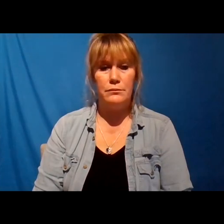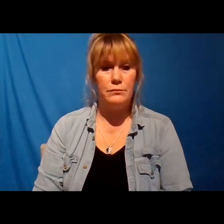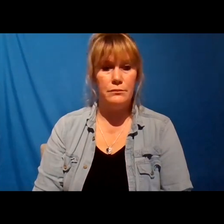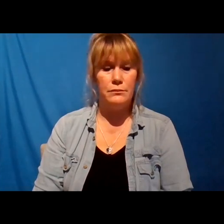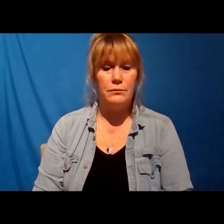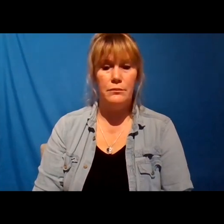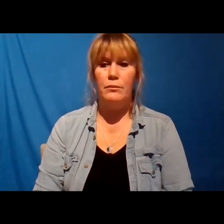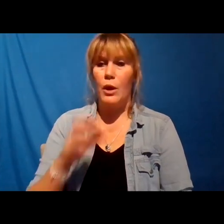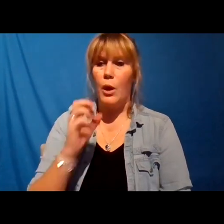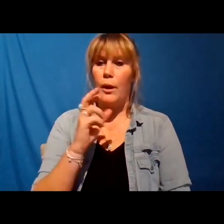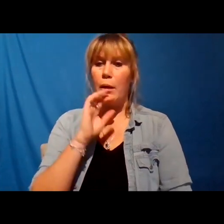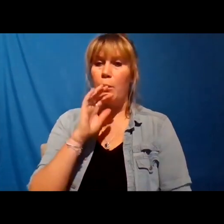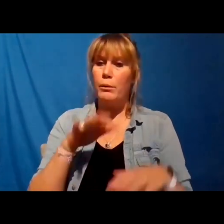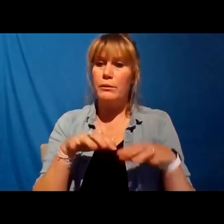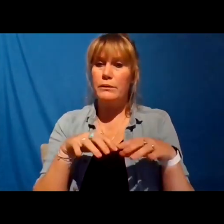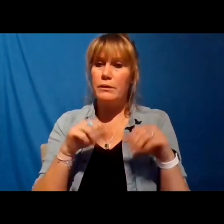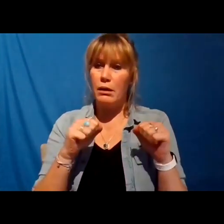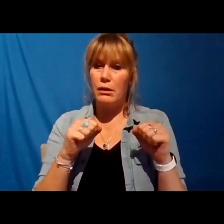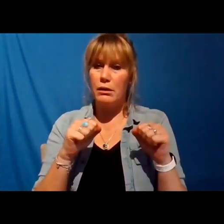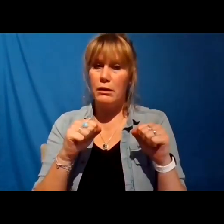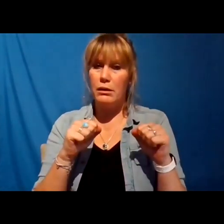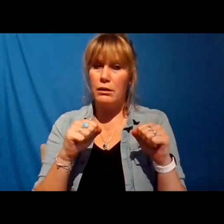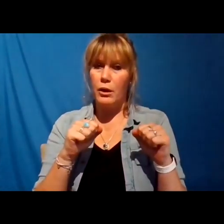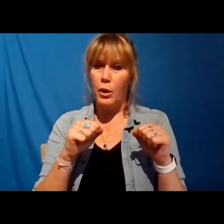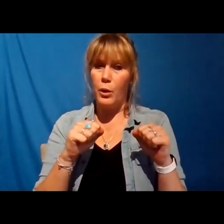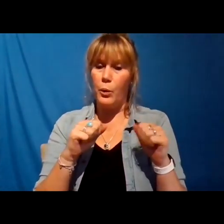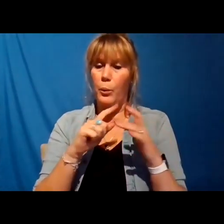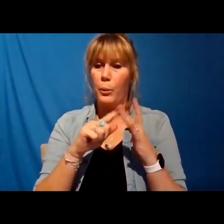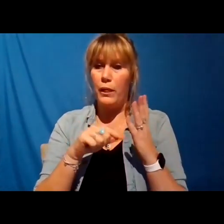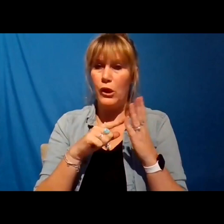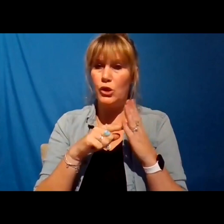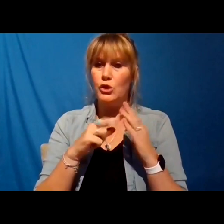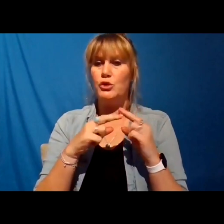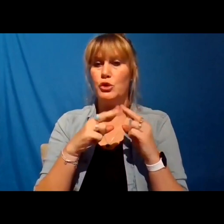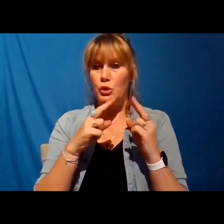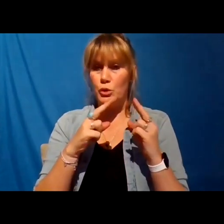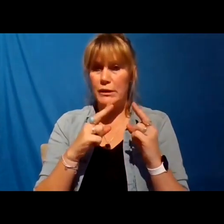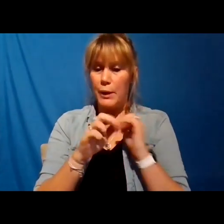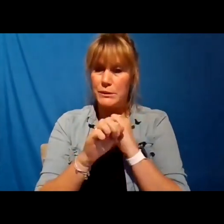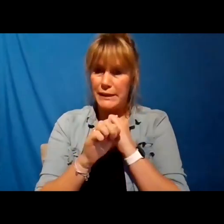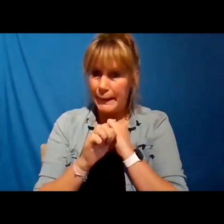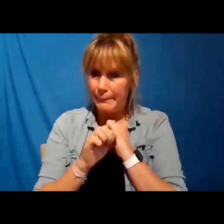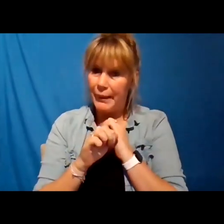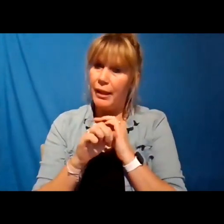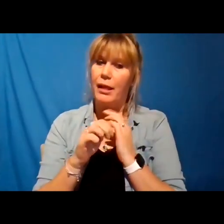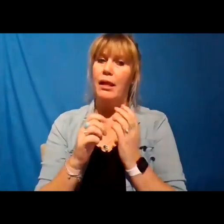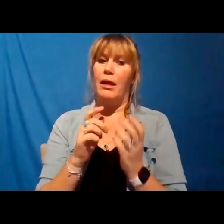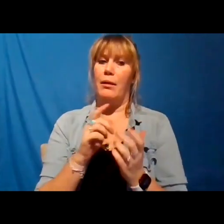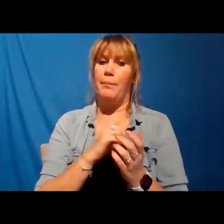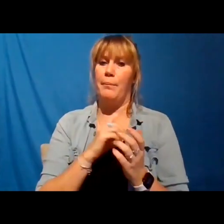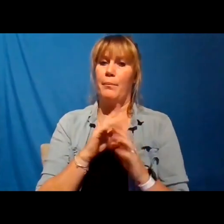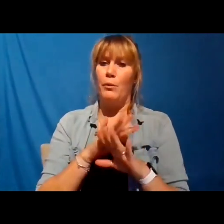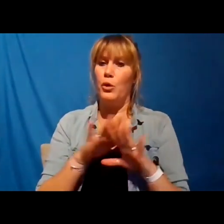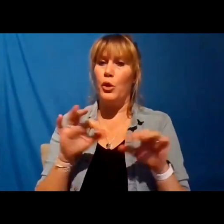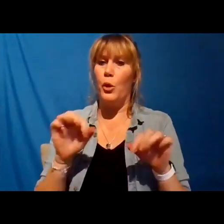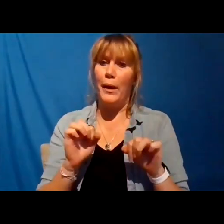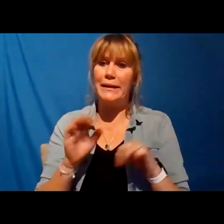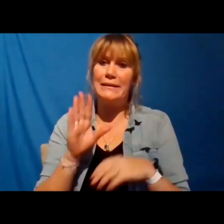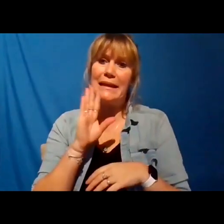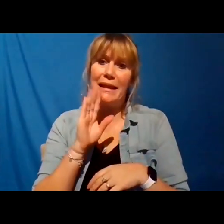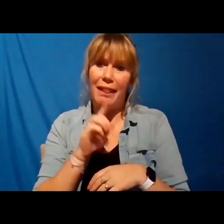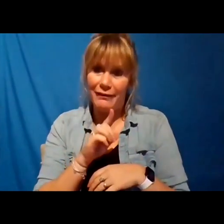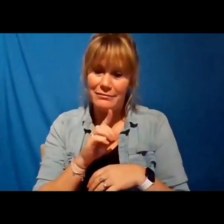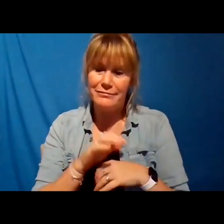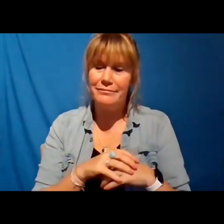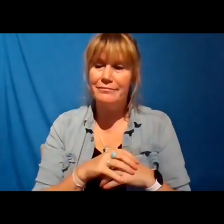Okay, I'm going to start with my little bit of housekeeping because that's not the bit you're waiting to hear. So I'd